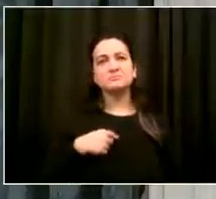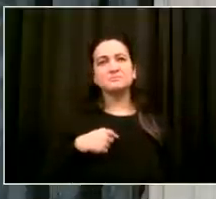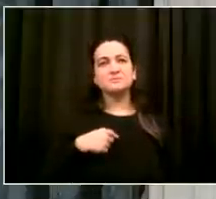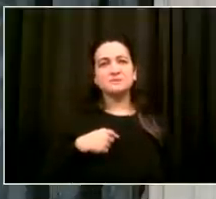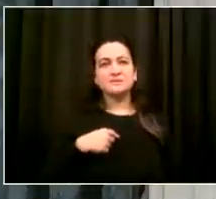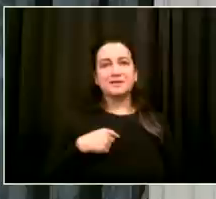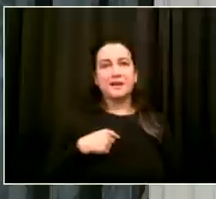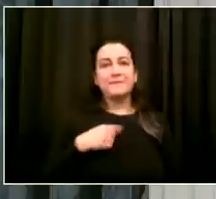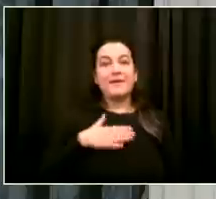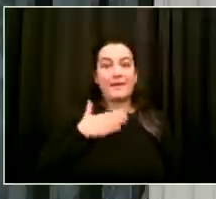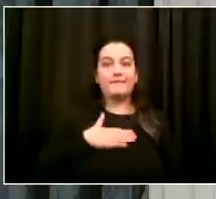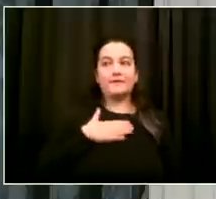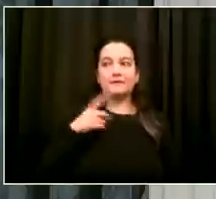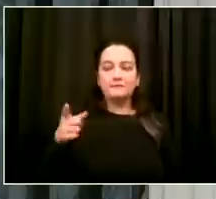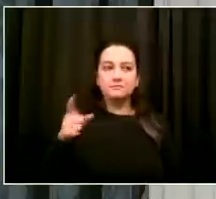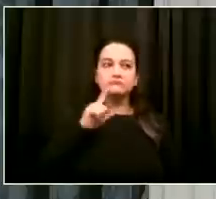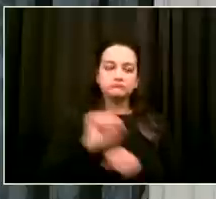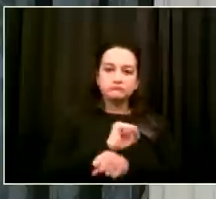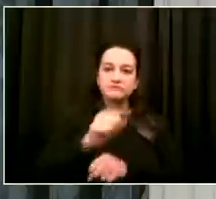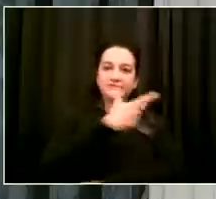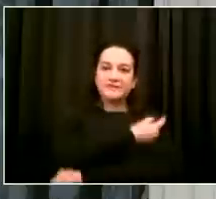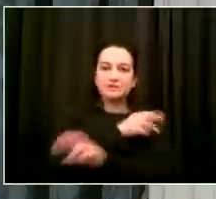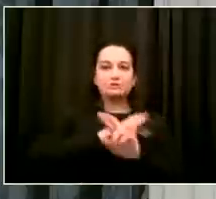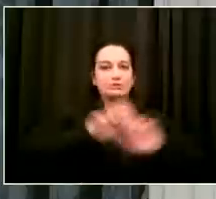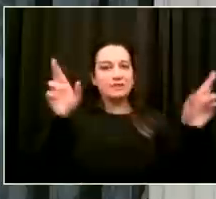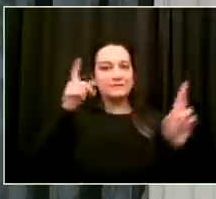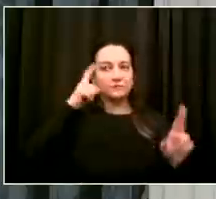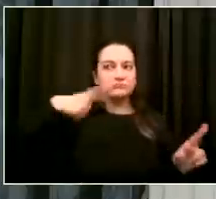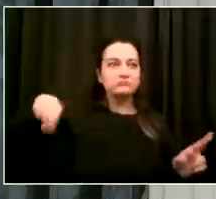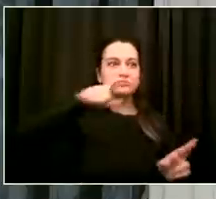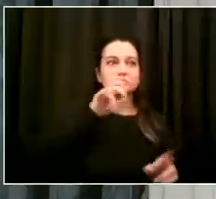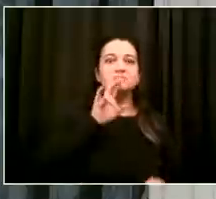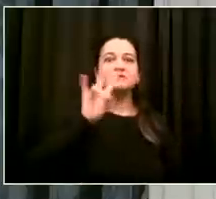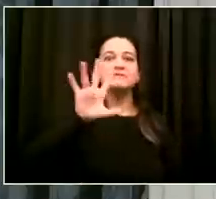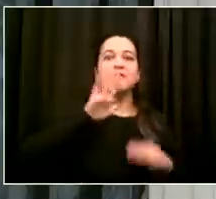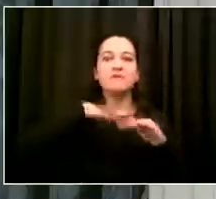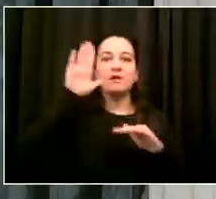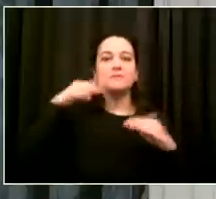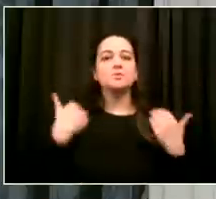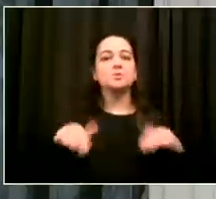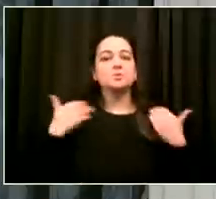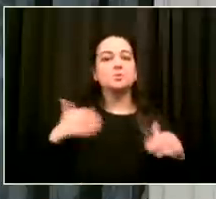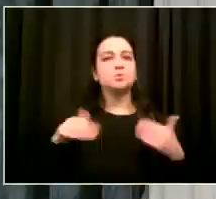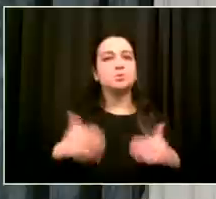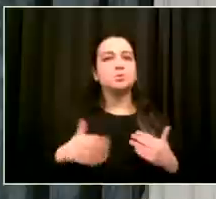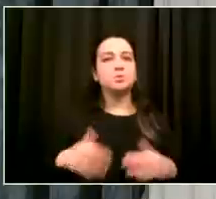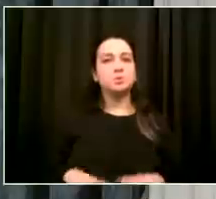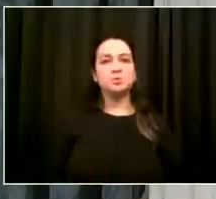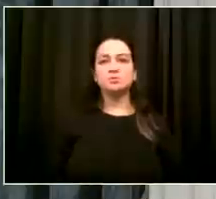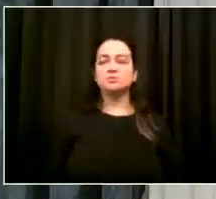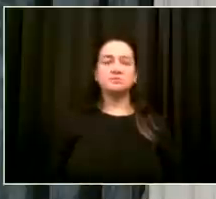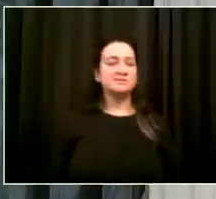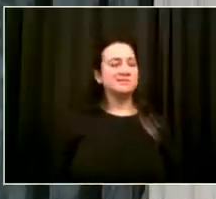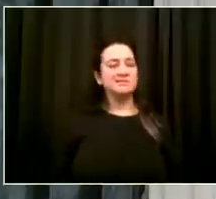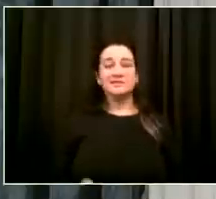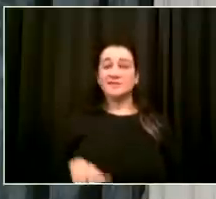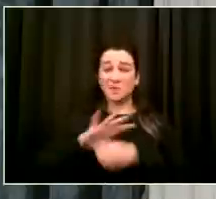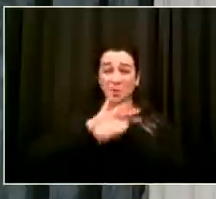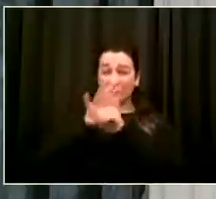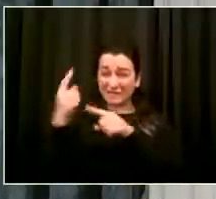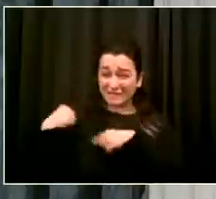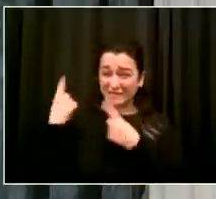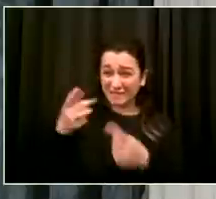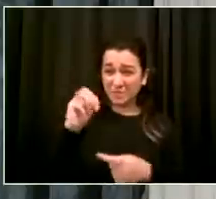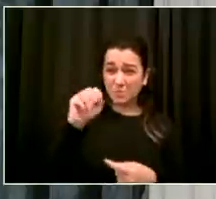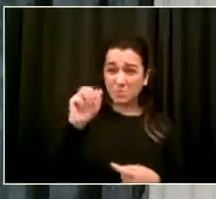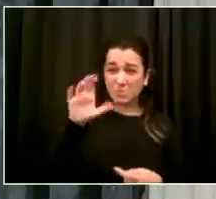family. One step closer to seeing your family and friends and loved ones protected. One step closer to enjoying